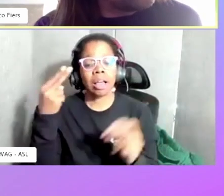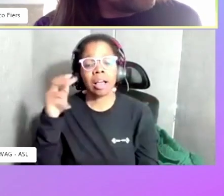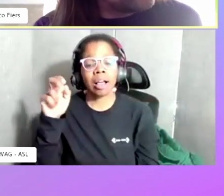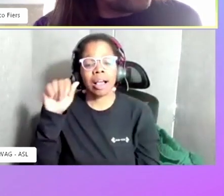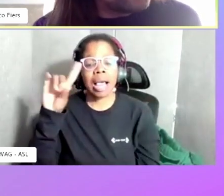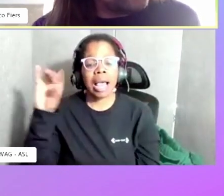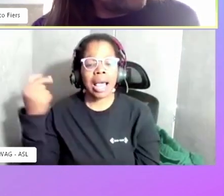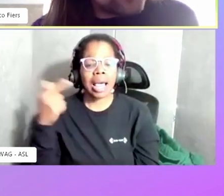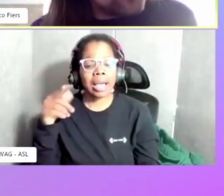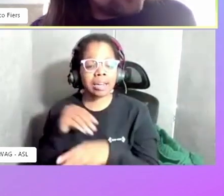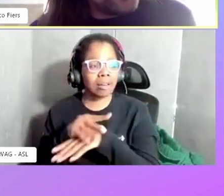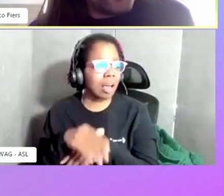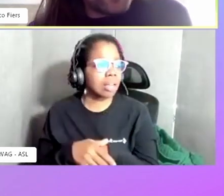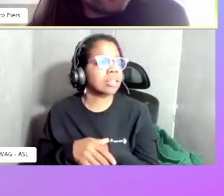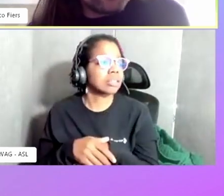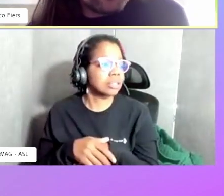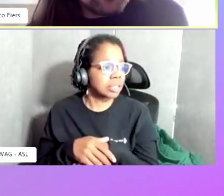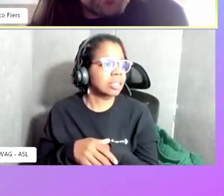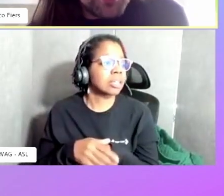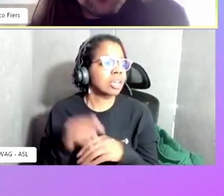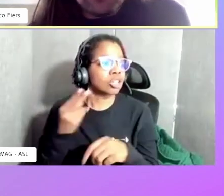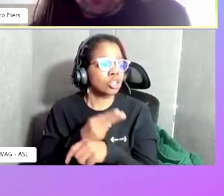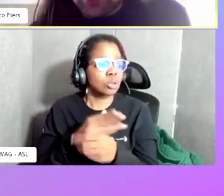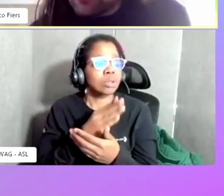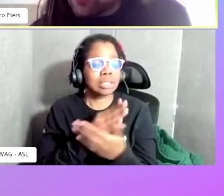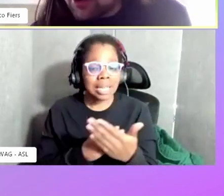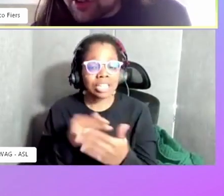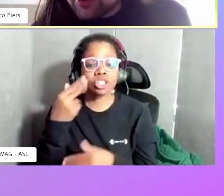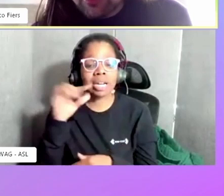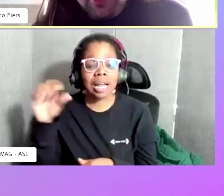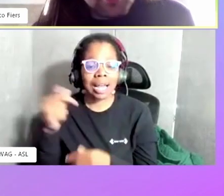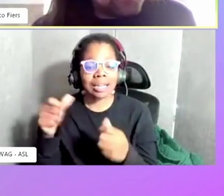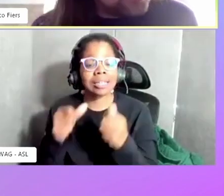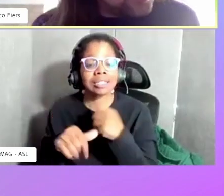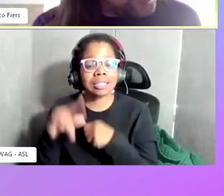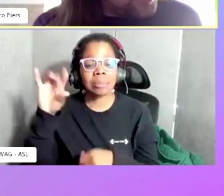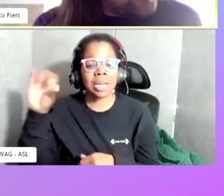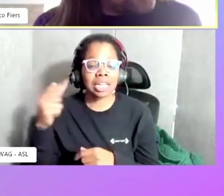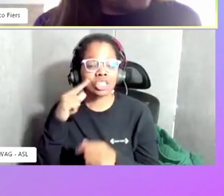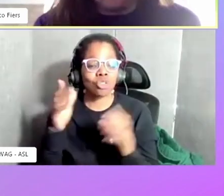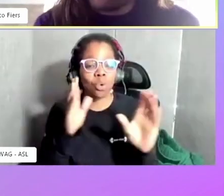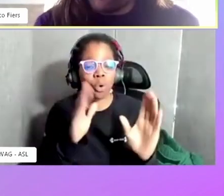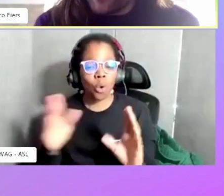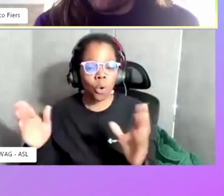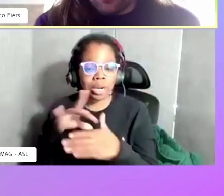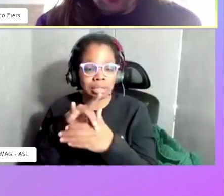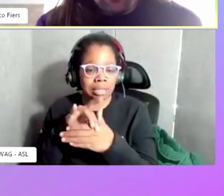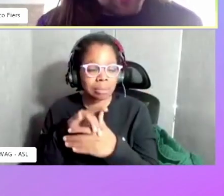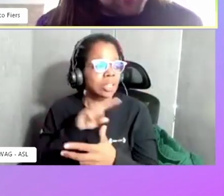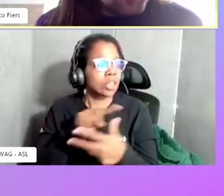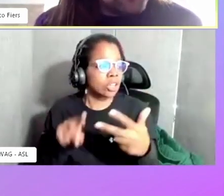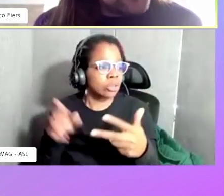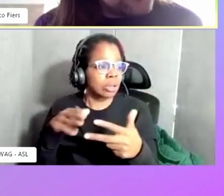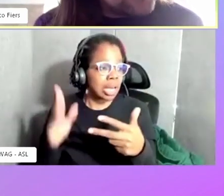guideline reads, use sections, headings, and subheadings to organize content. And then there's 3 outcomes